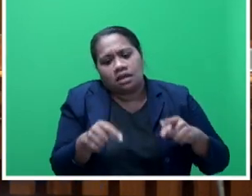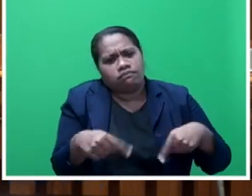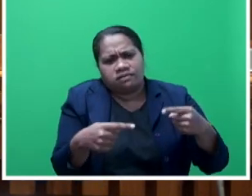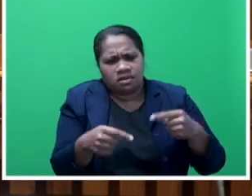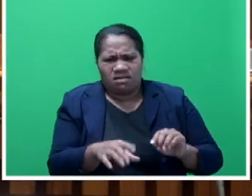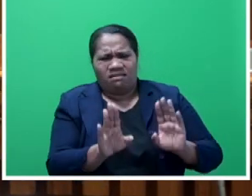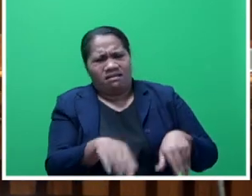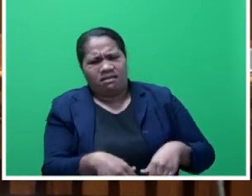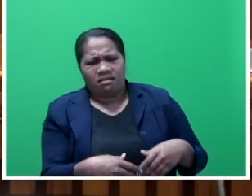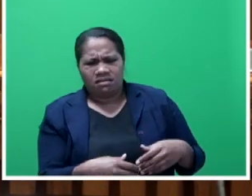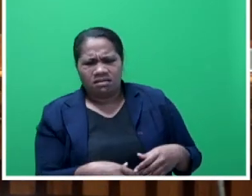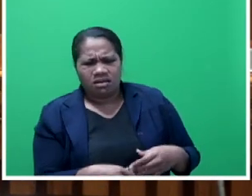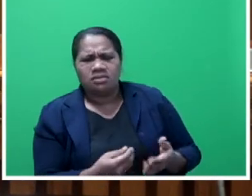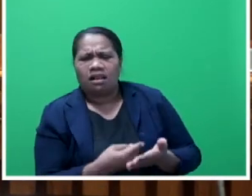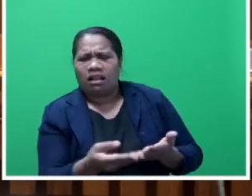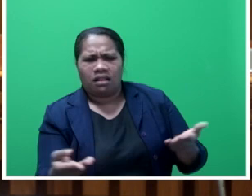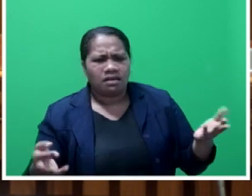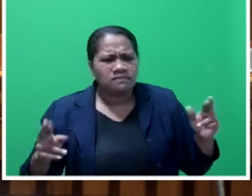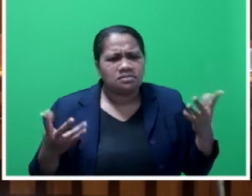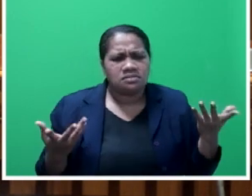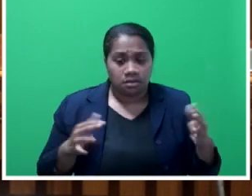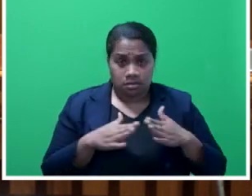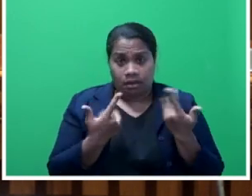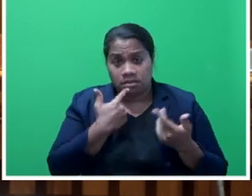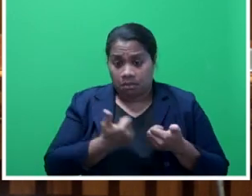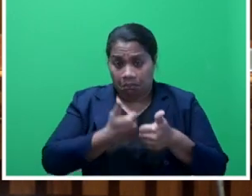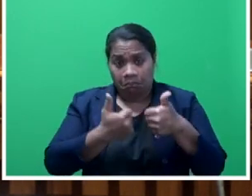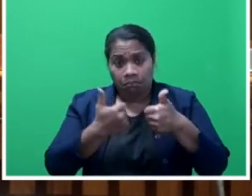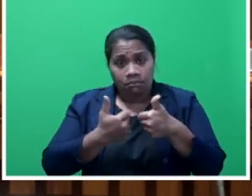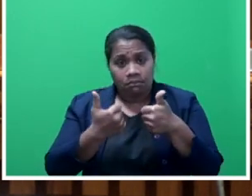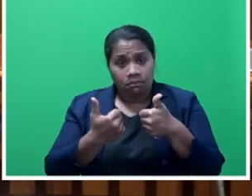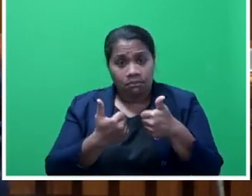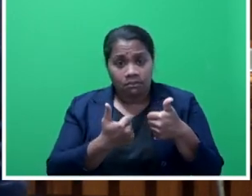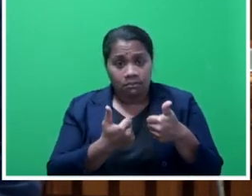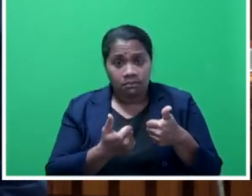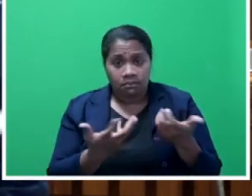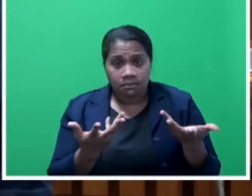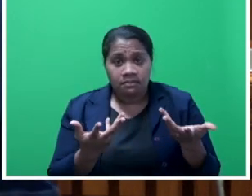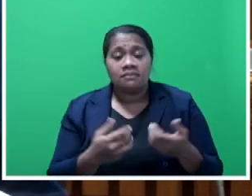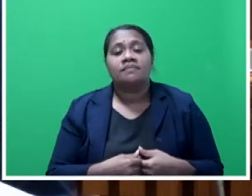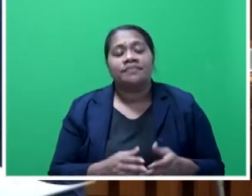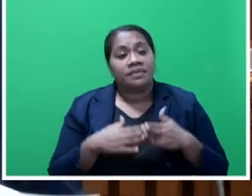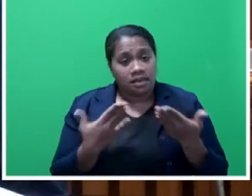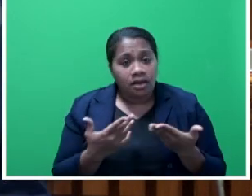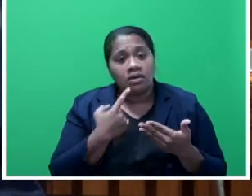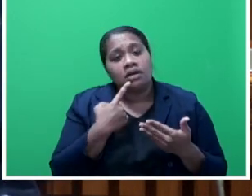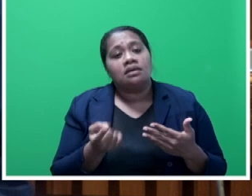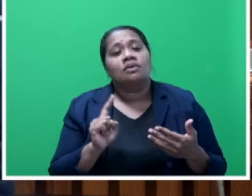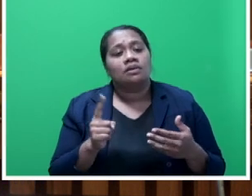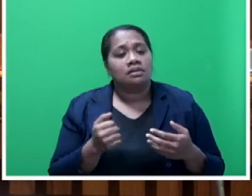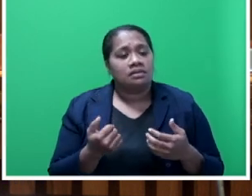thing. Mr. Speaker, sir. Now they're saying it's a good thing. Now there's a caveat, they're saying it's for the time